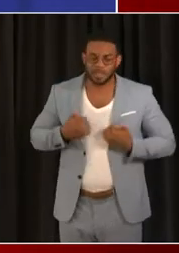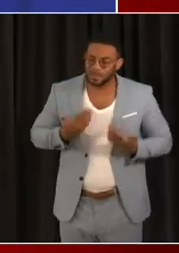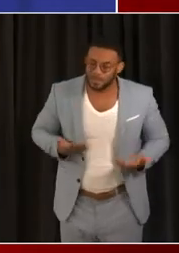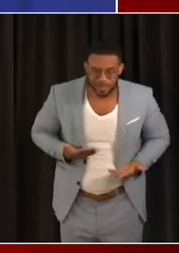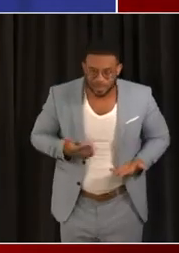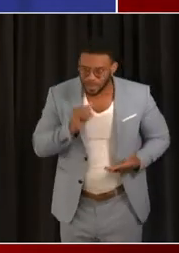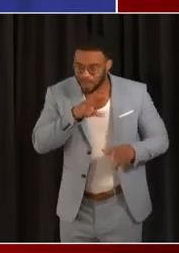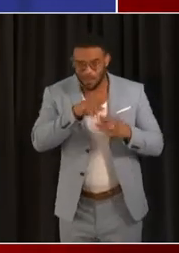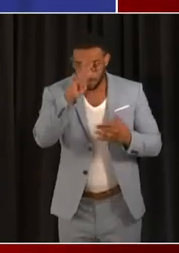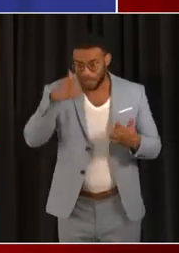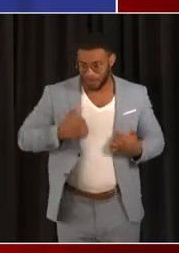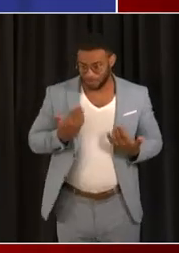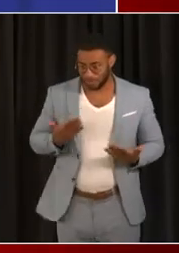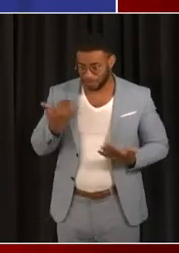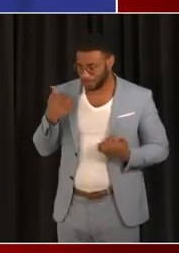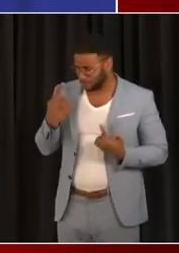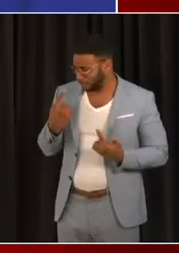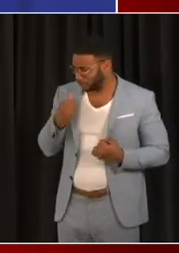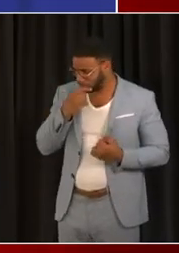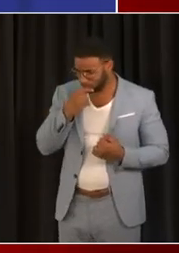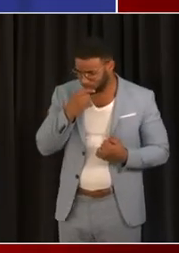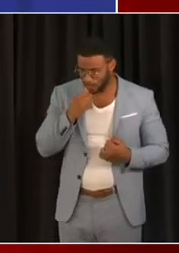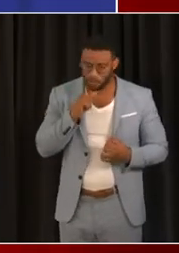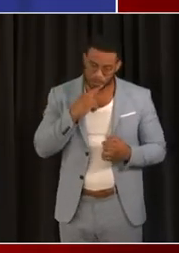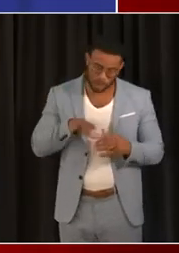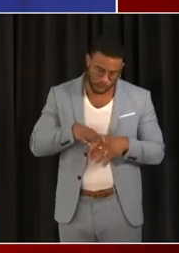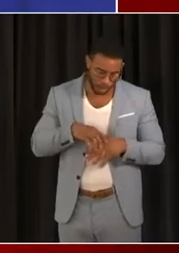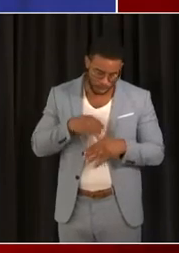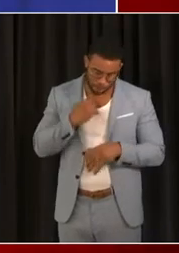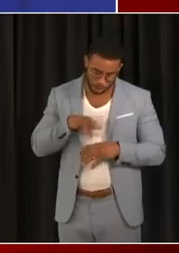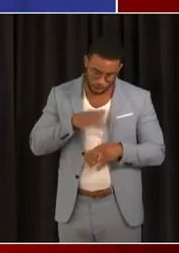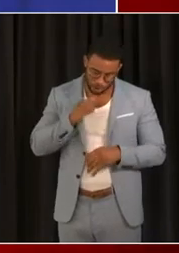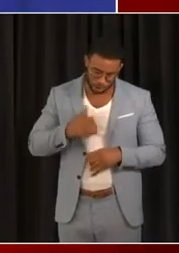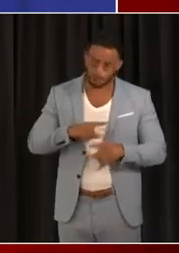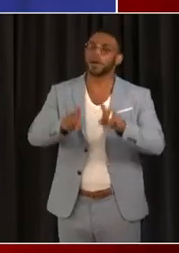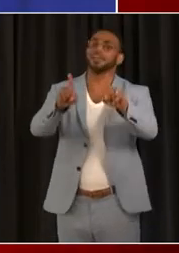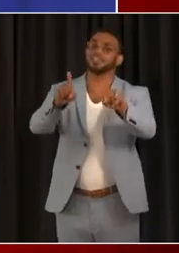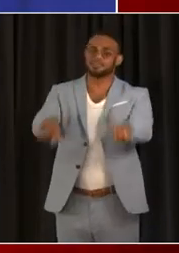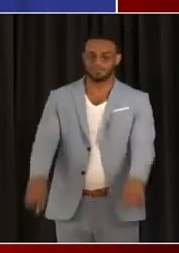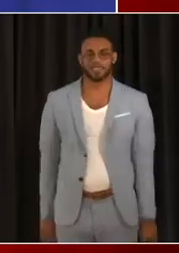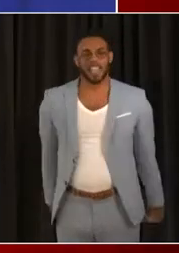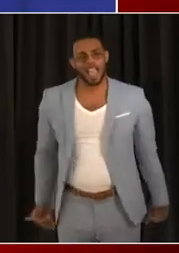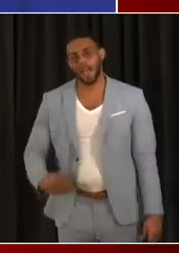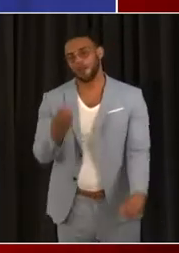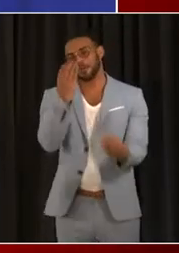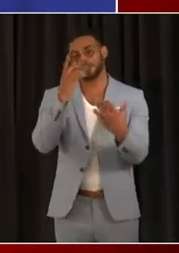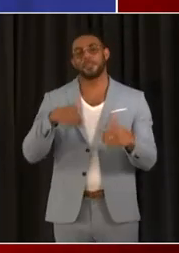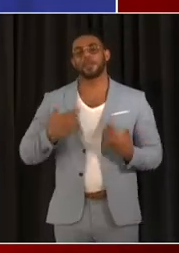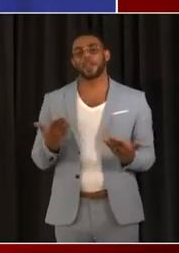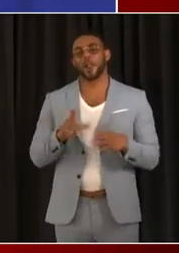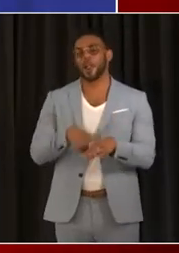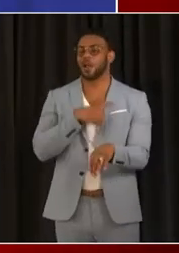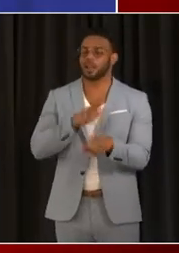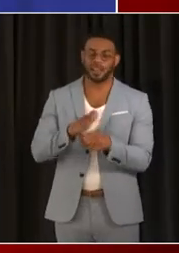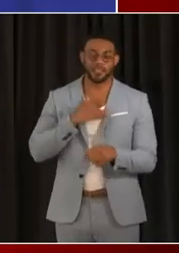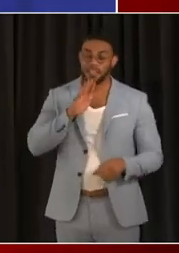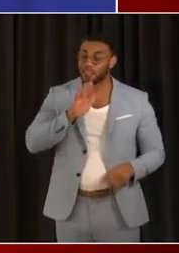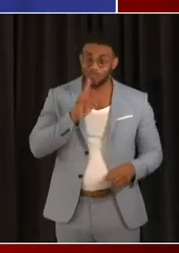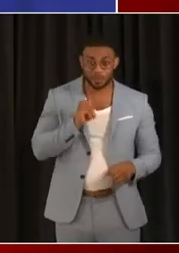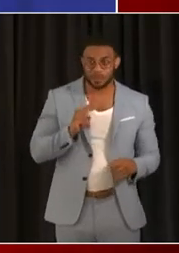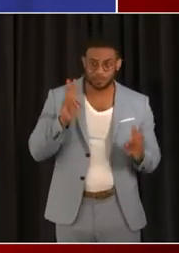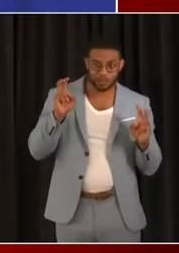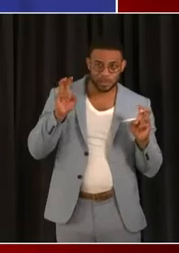live here. I've lived here now since, I won't say how long because then it'll tell you how old I am, but I will tell you I've been here long enough and I've